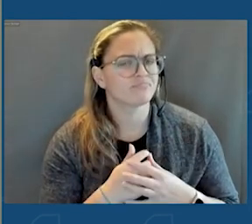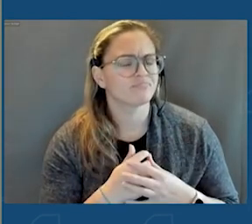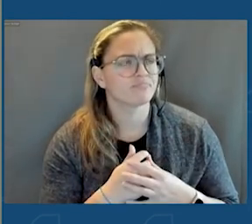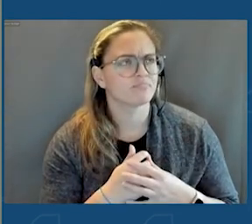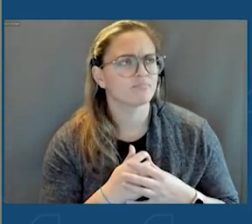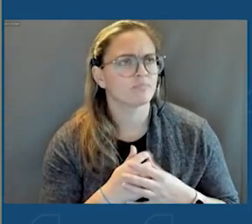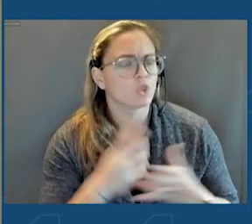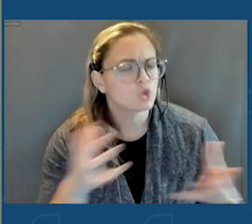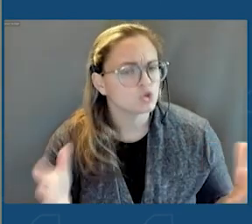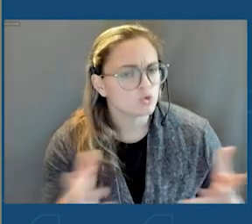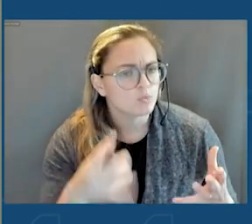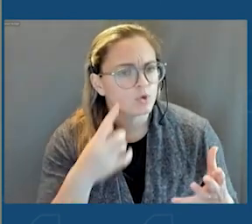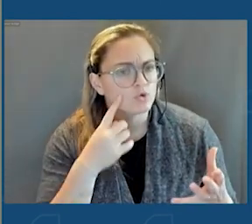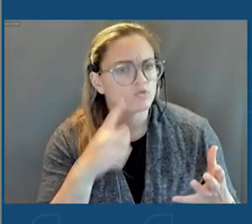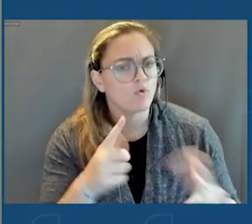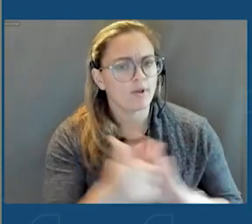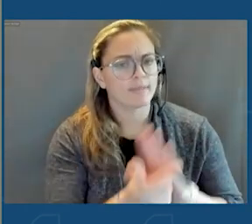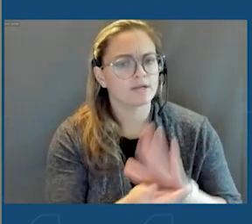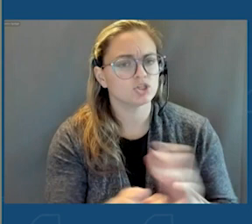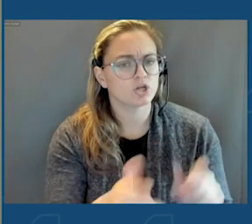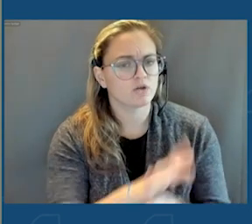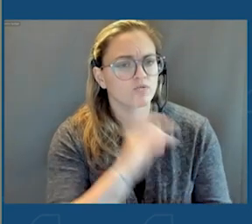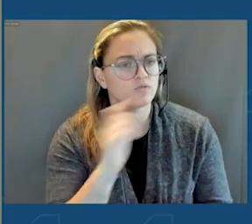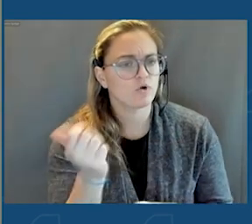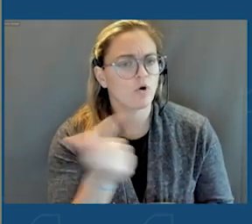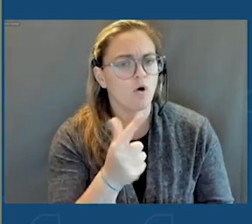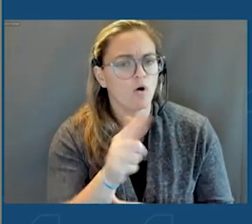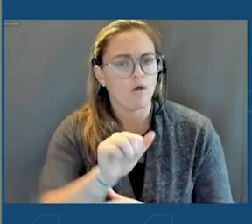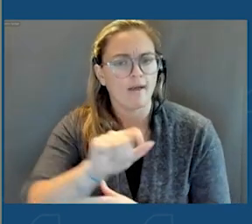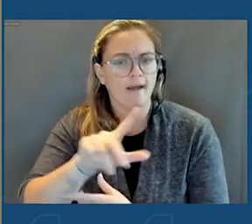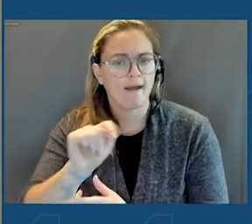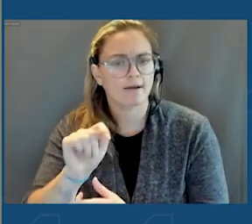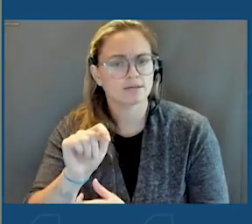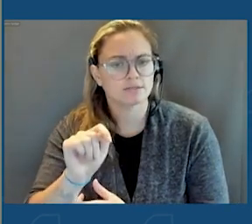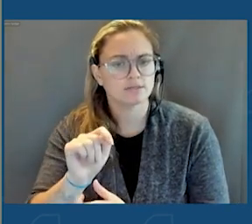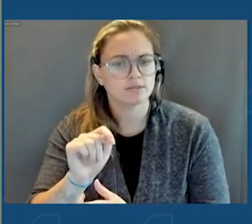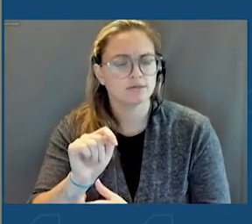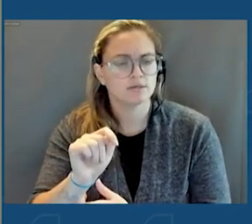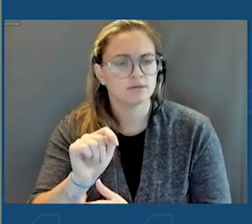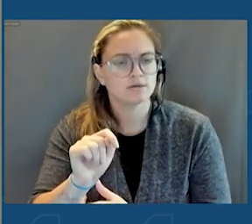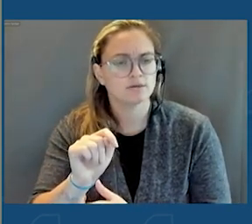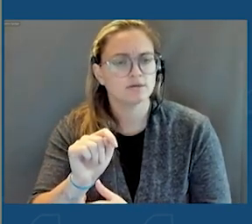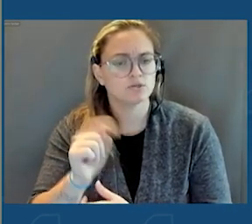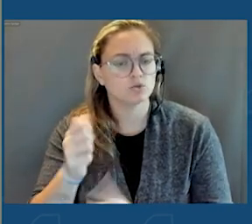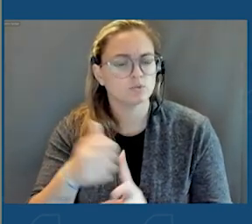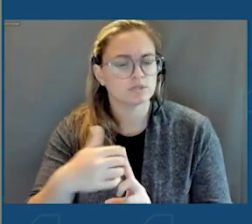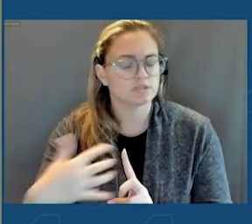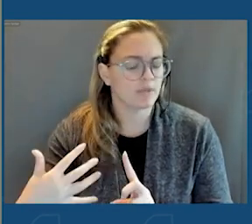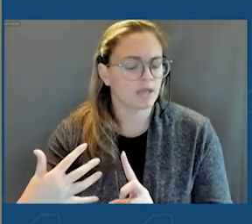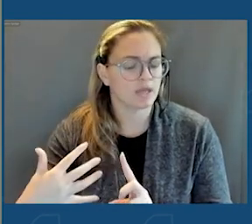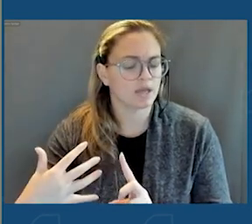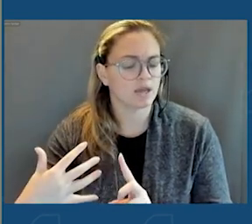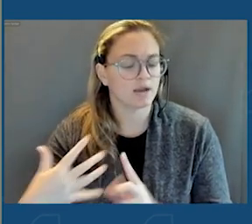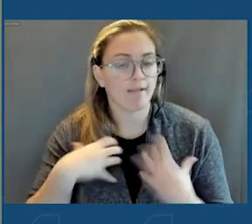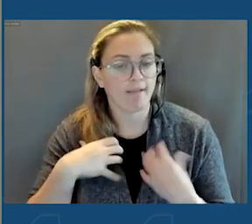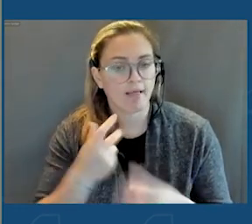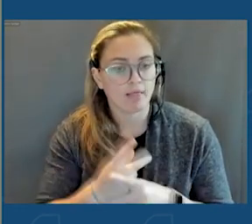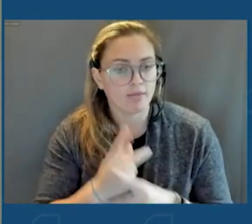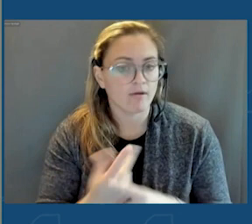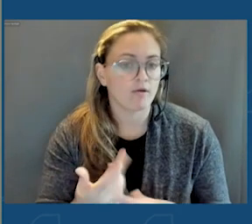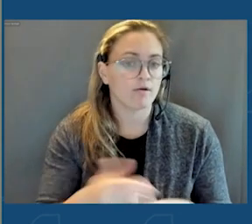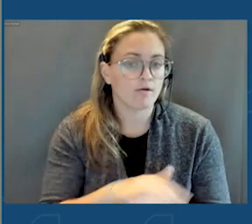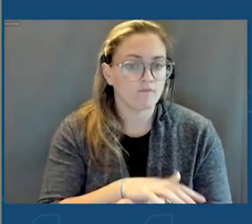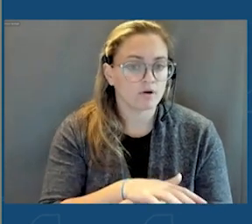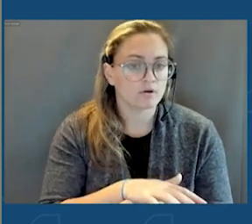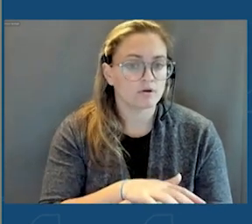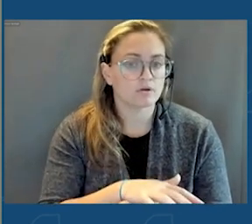the legislation Coverage for All Act as Assembly's back to that would expand health care coverage for more